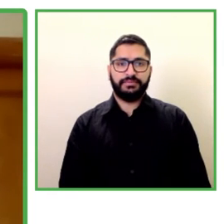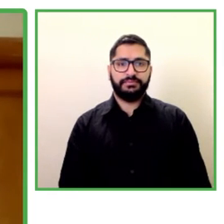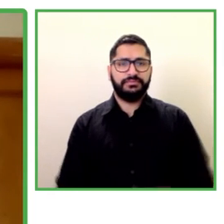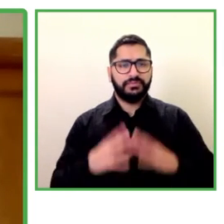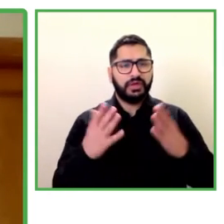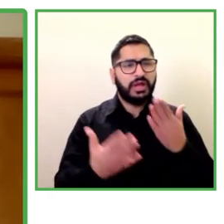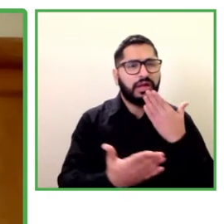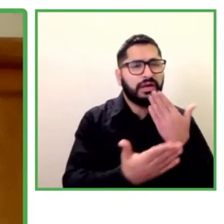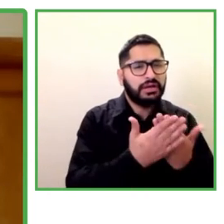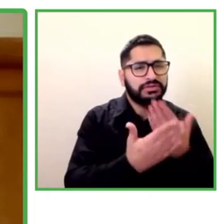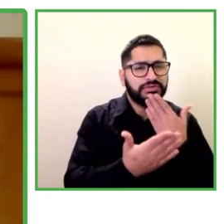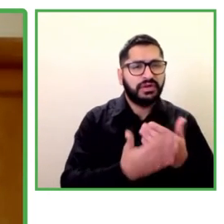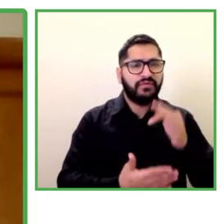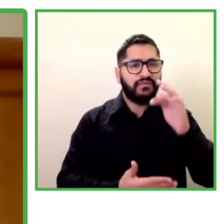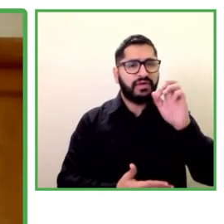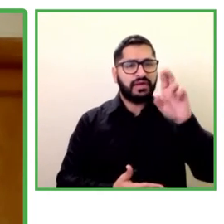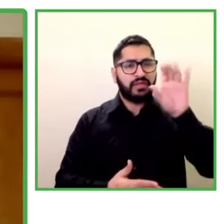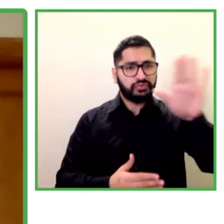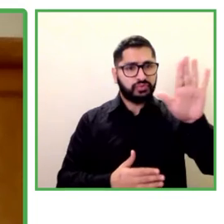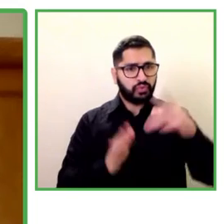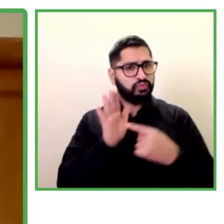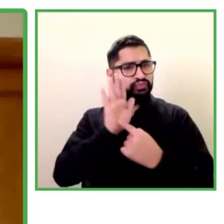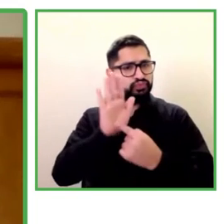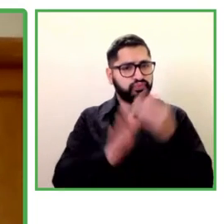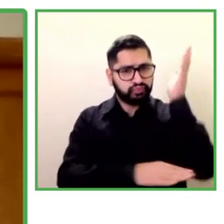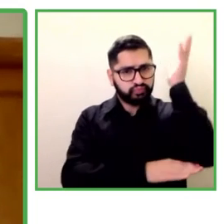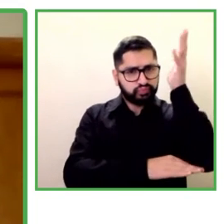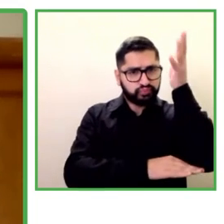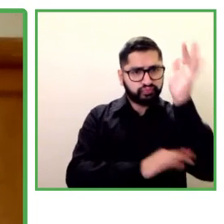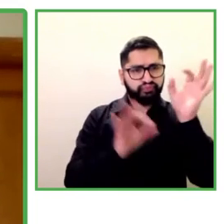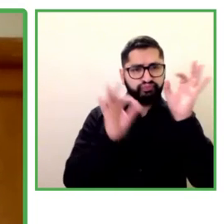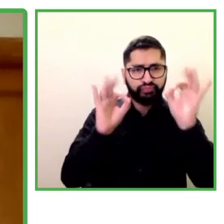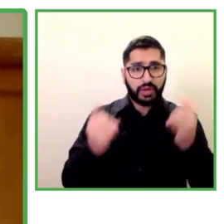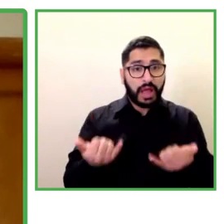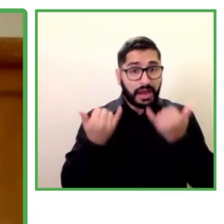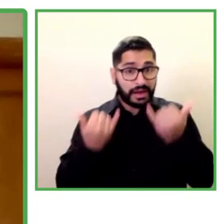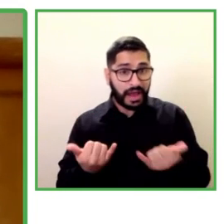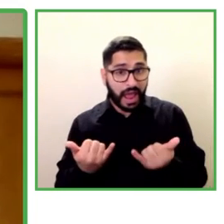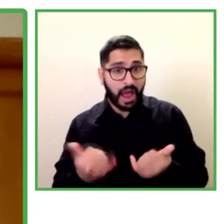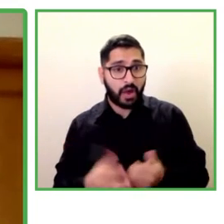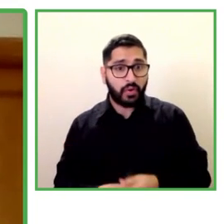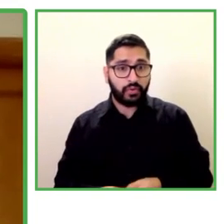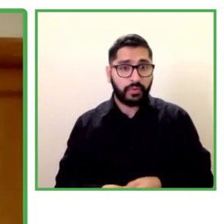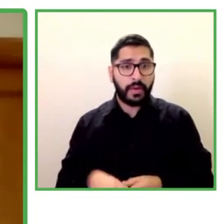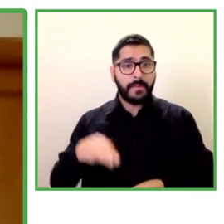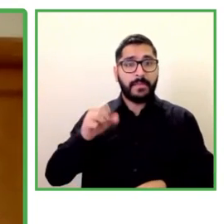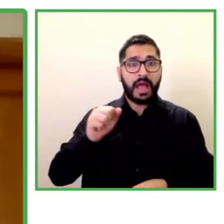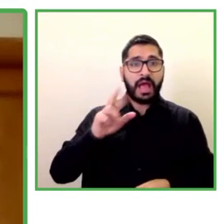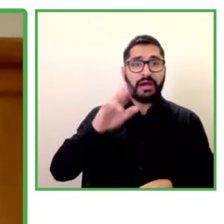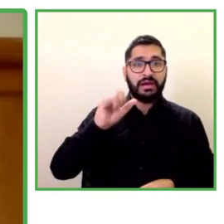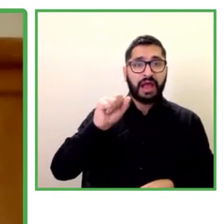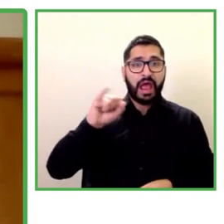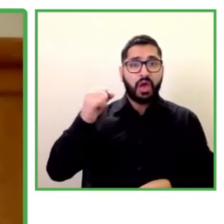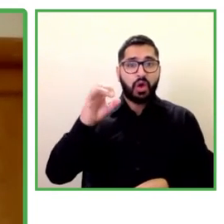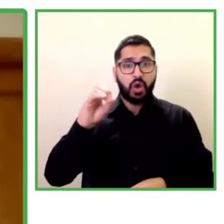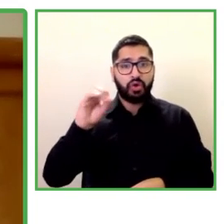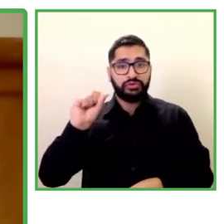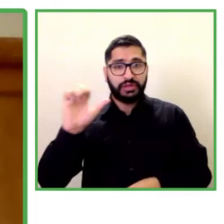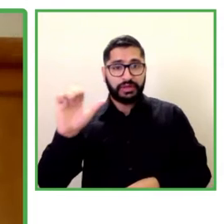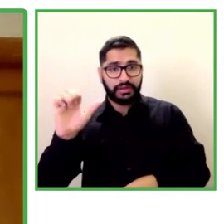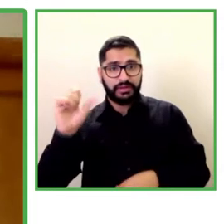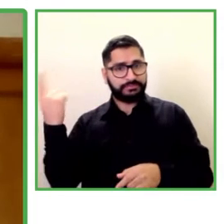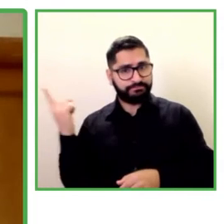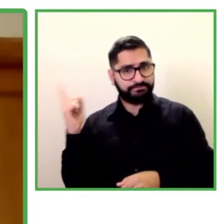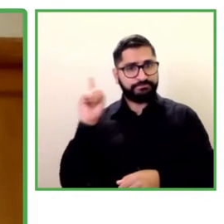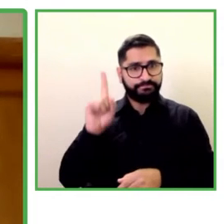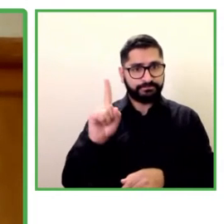Thank you so much, Fernando, for that presentation. Now, Maria Jose Cabezudo will have the floor,